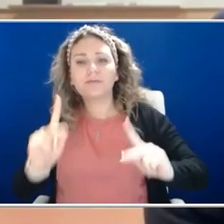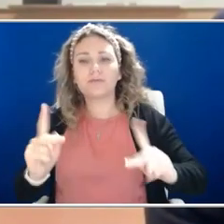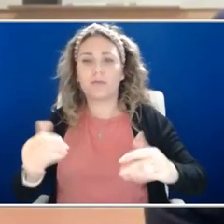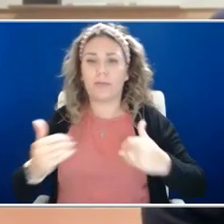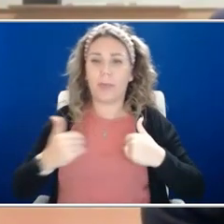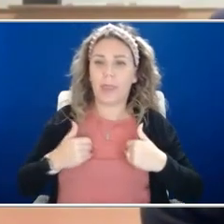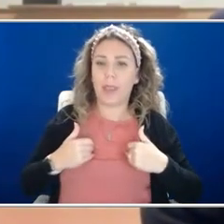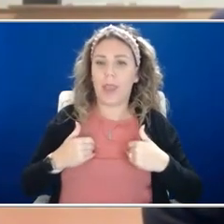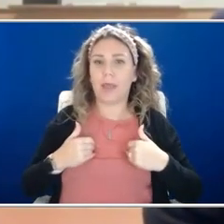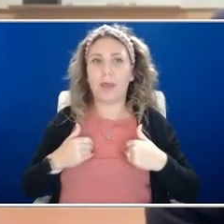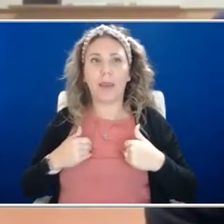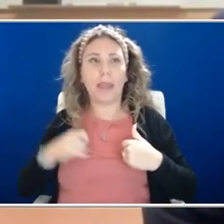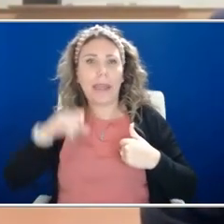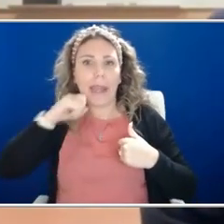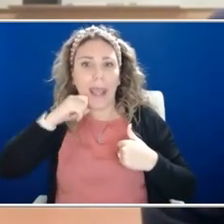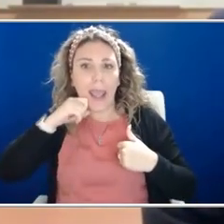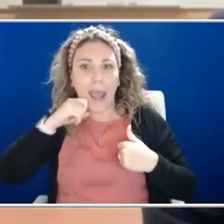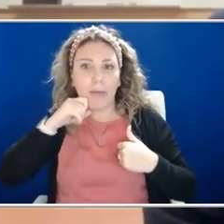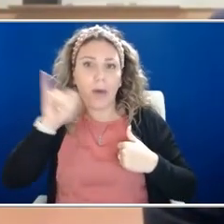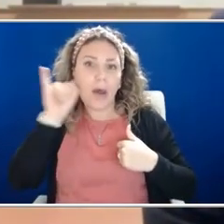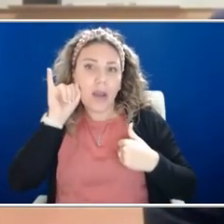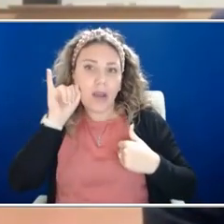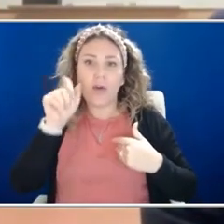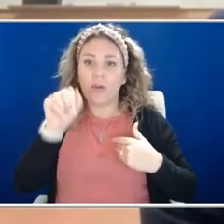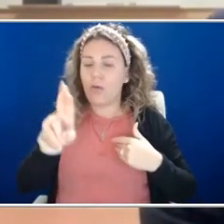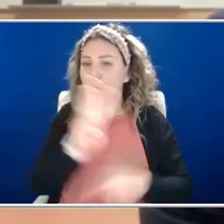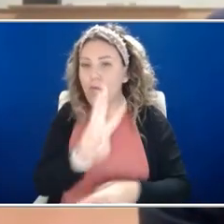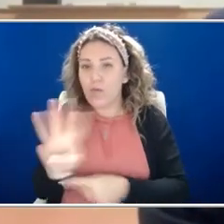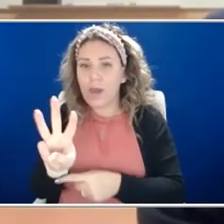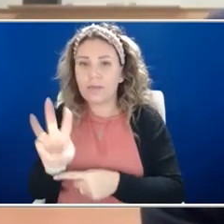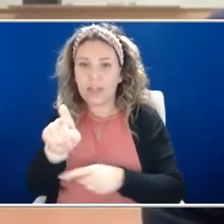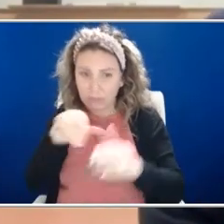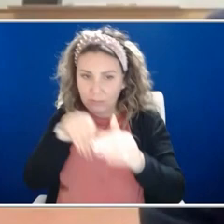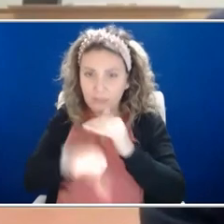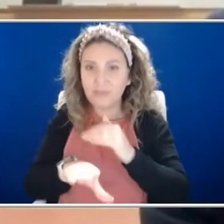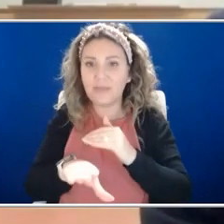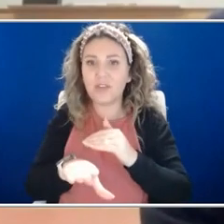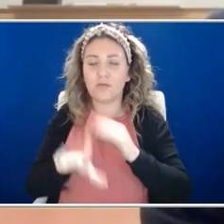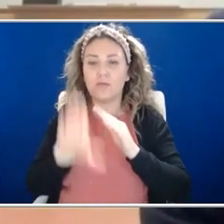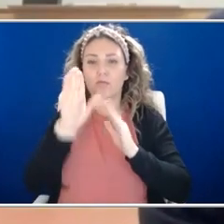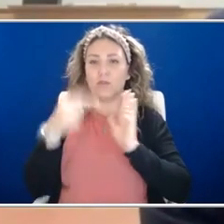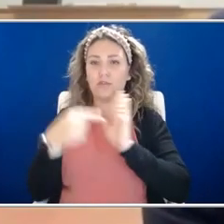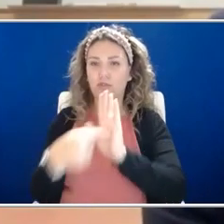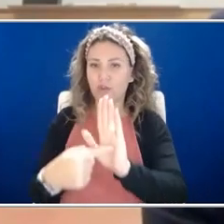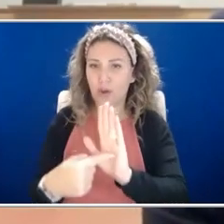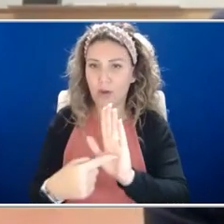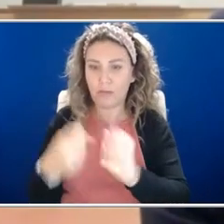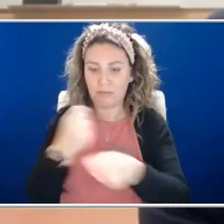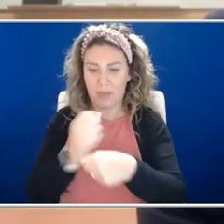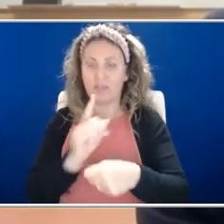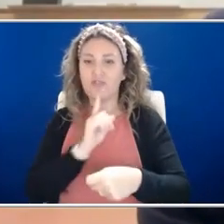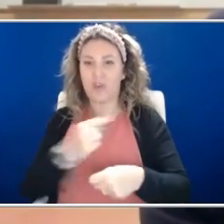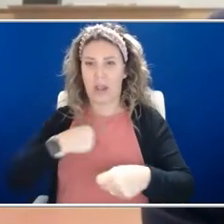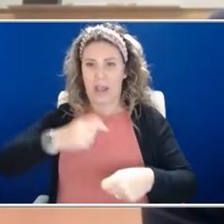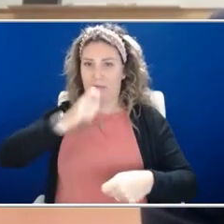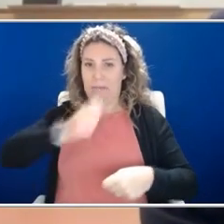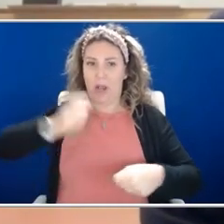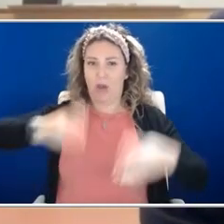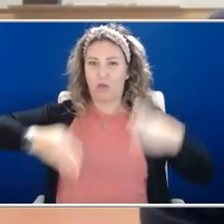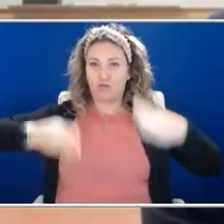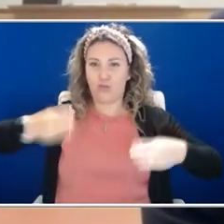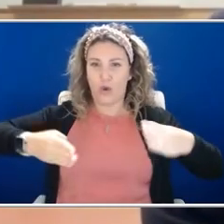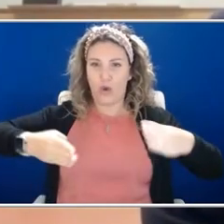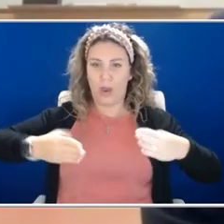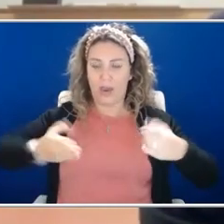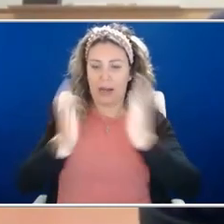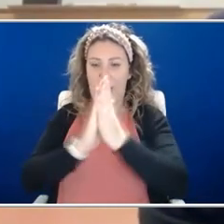a Apple phone or a website you enter into, sometimes it'll display things, you know, make sure I'm not a robot. And it'll ask you to